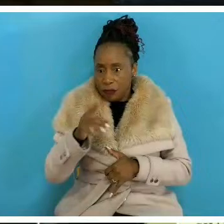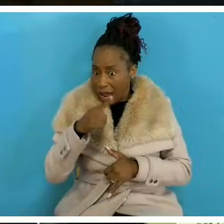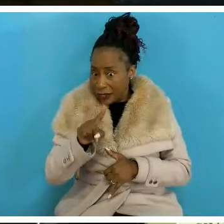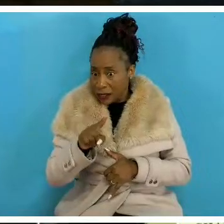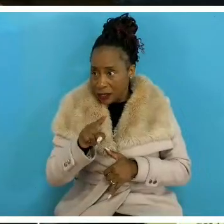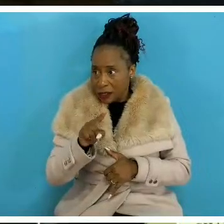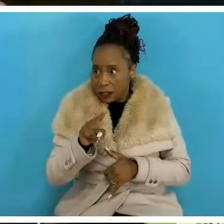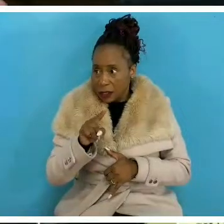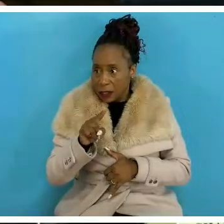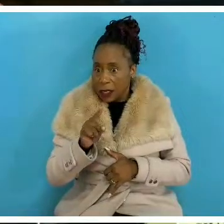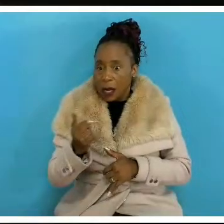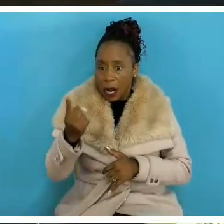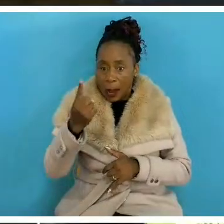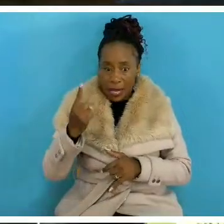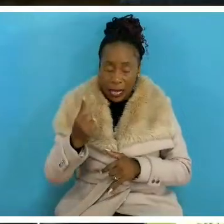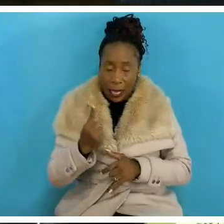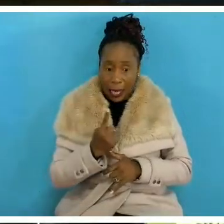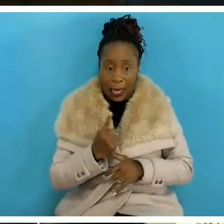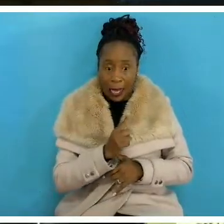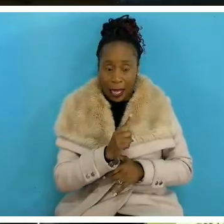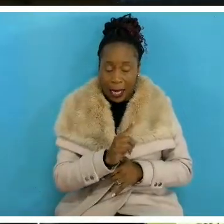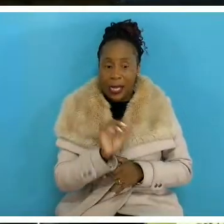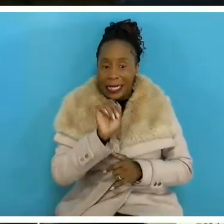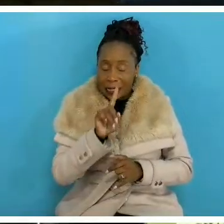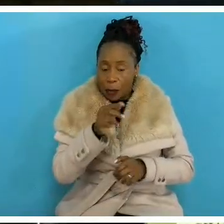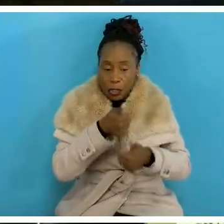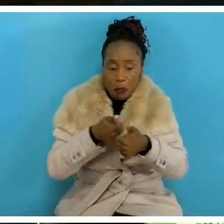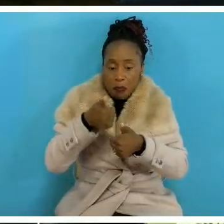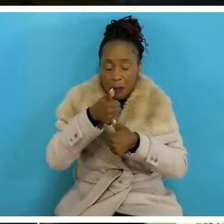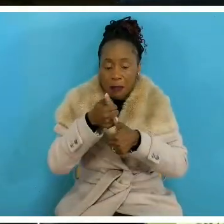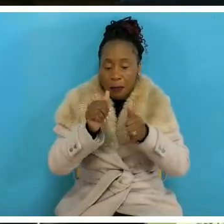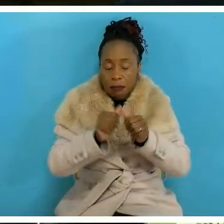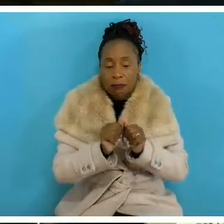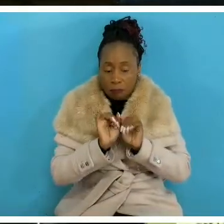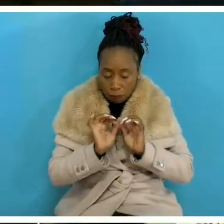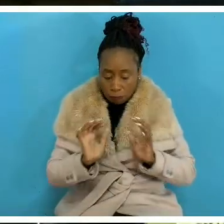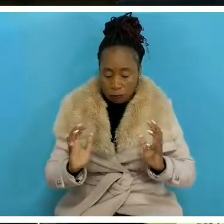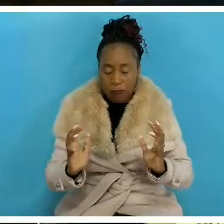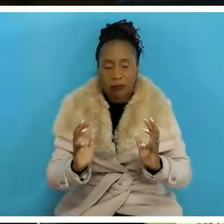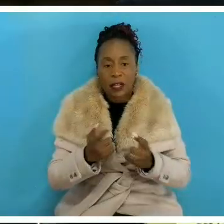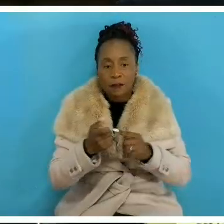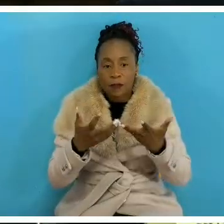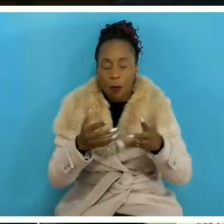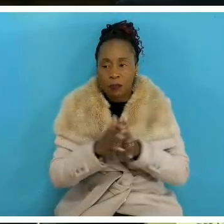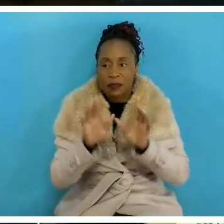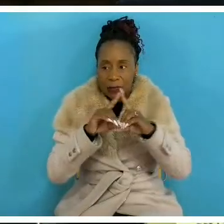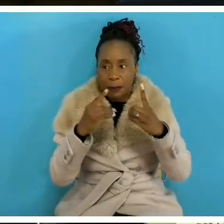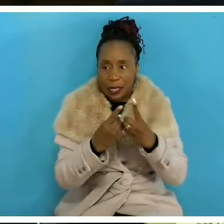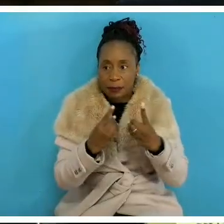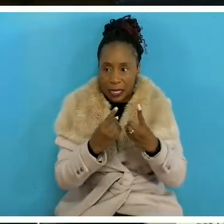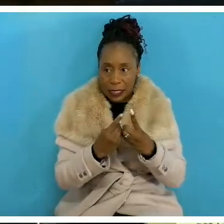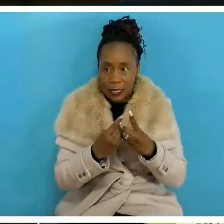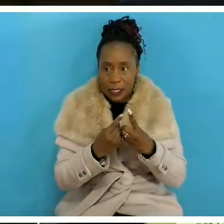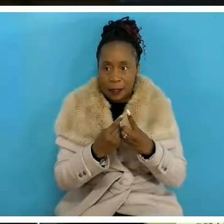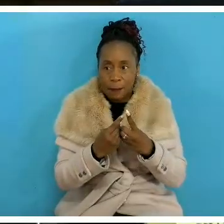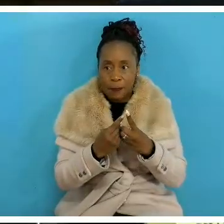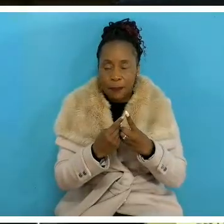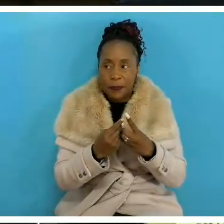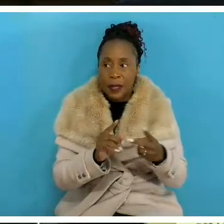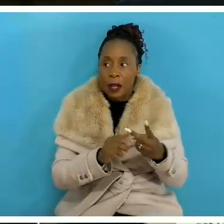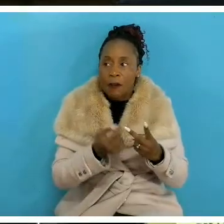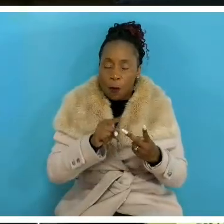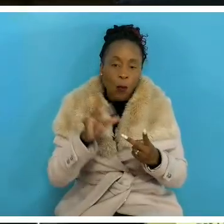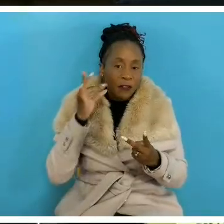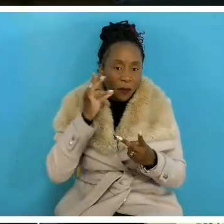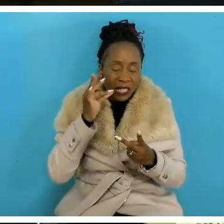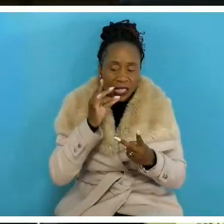Right, he's coming to the front. He will be leading the delegation from the department and provide you with all the information, and he will also call all the